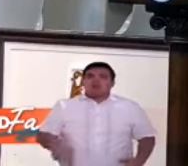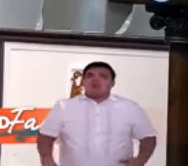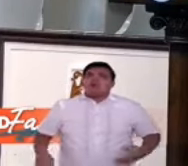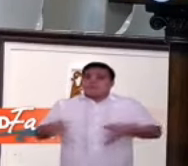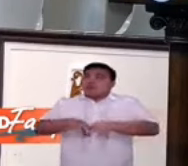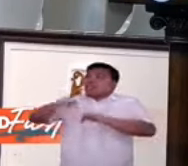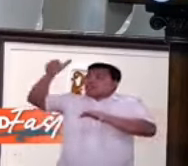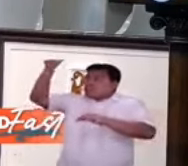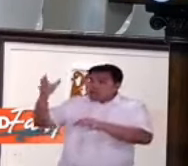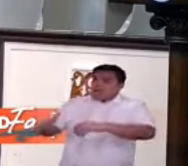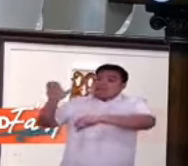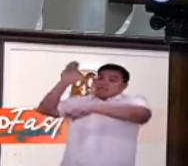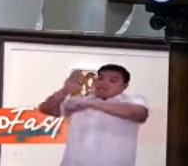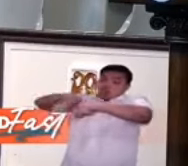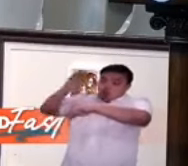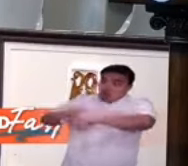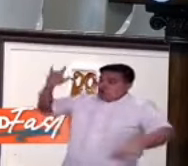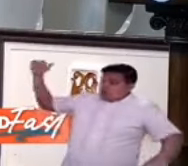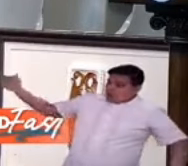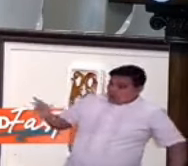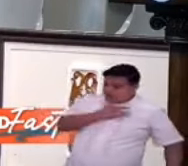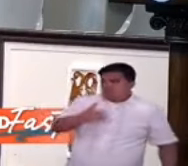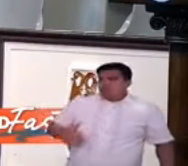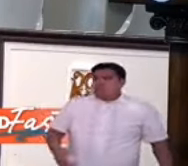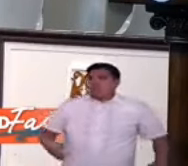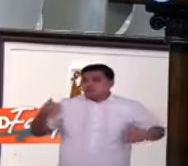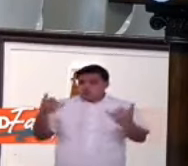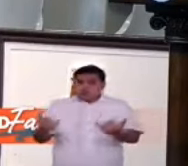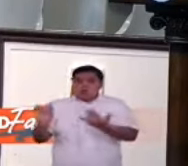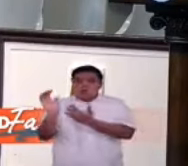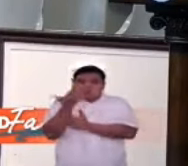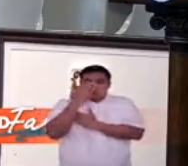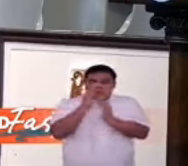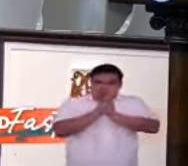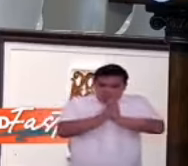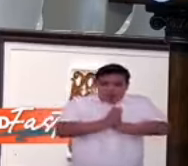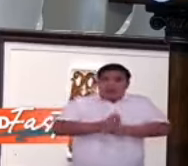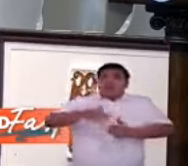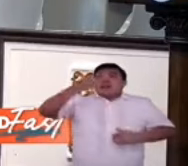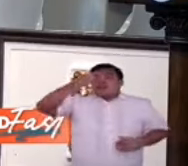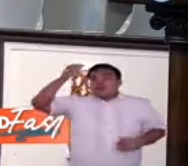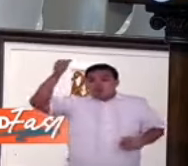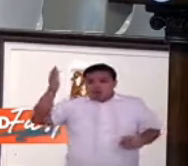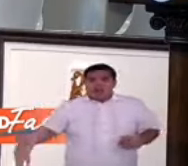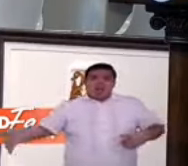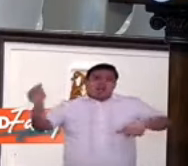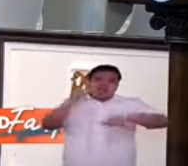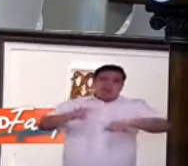called. Over here, we in our prayer meeting this morning, we were praying for God to